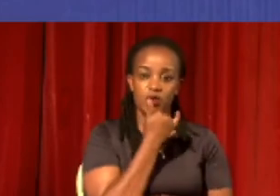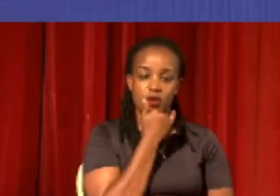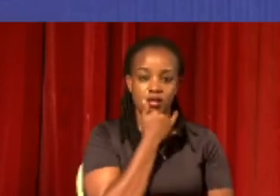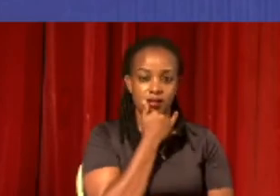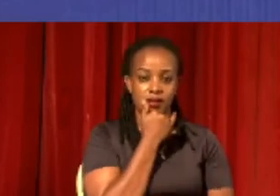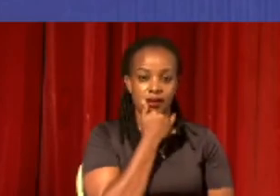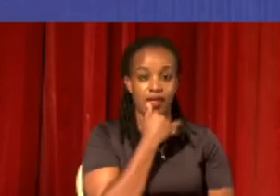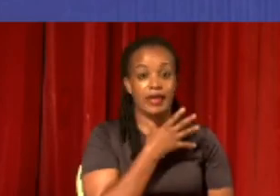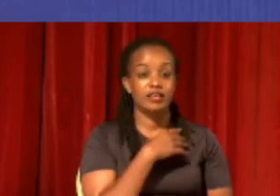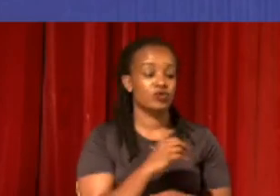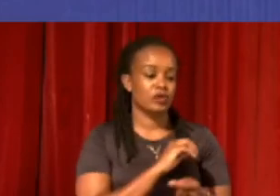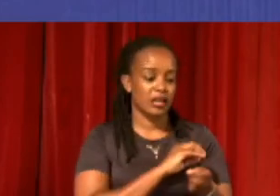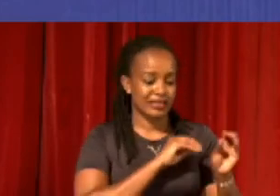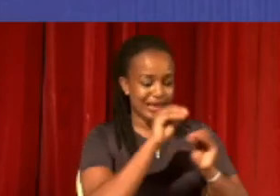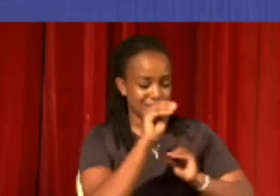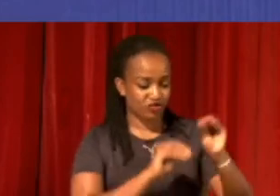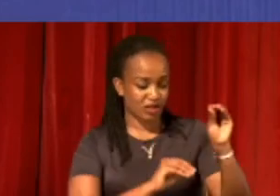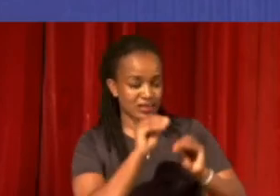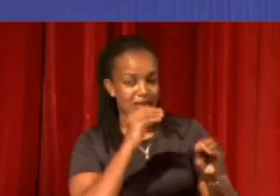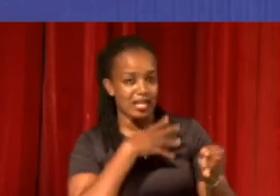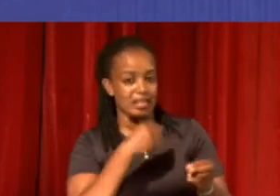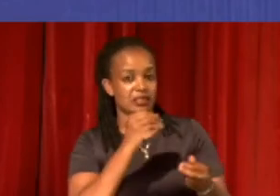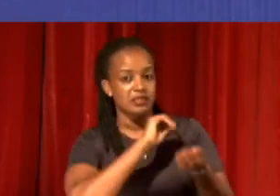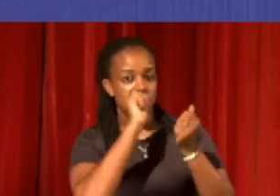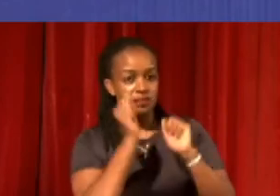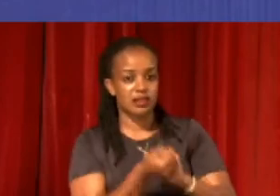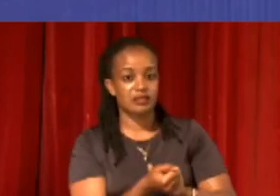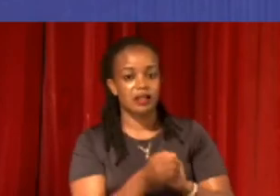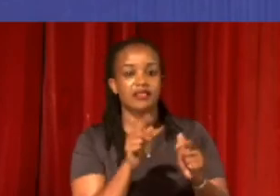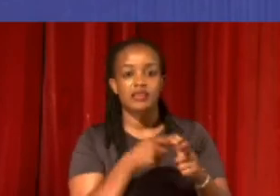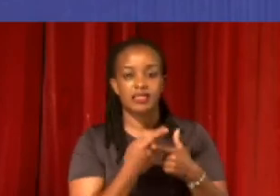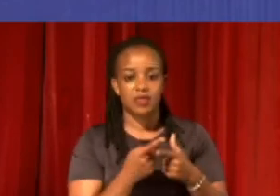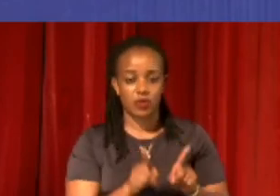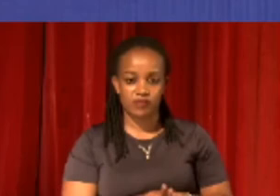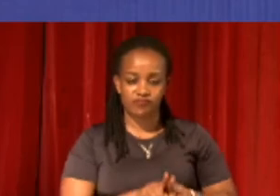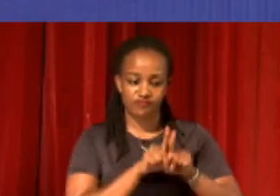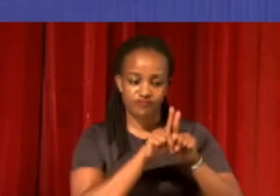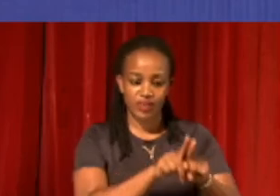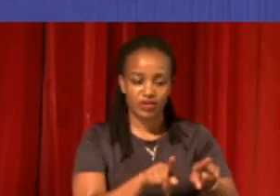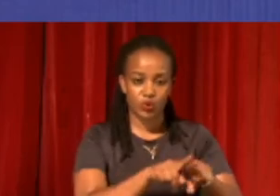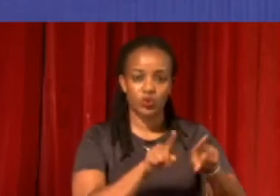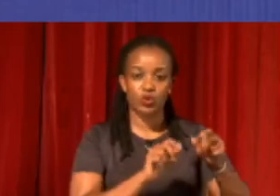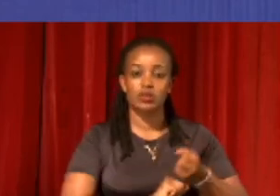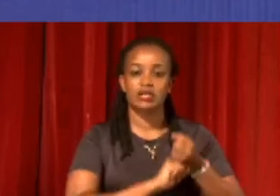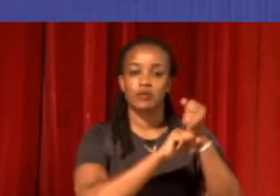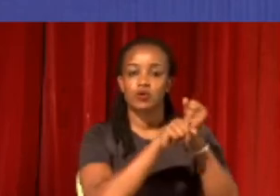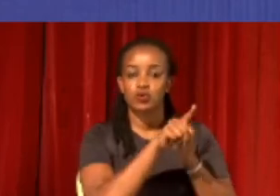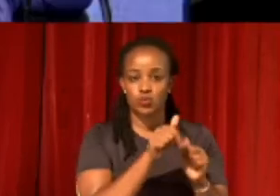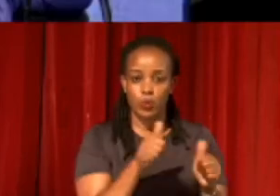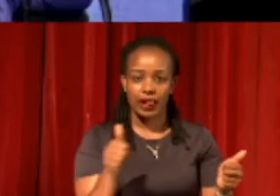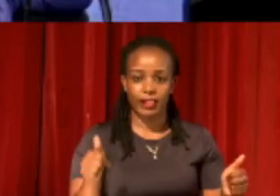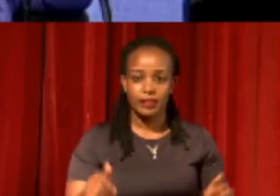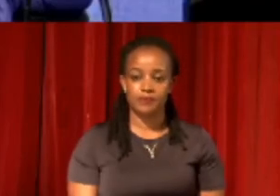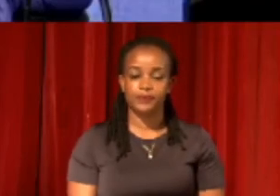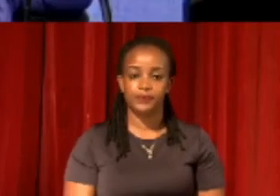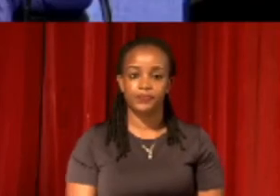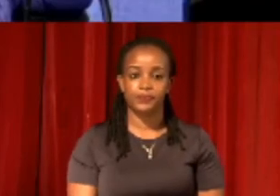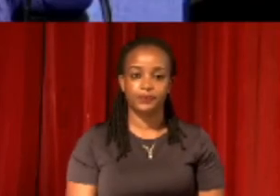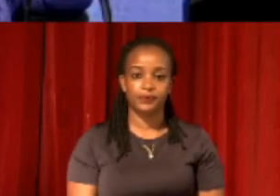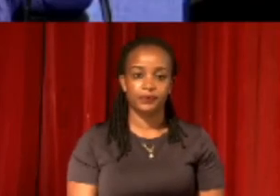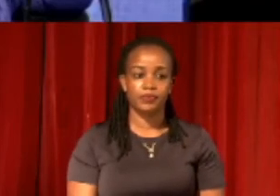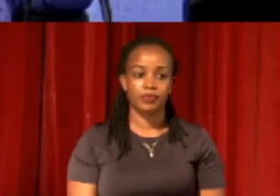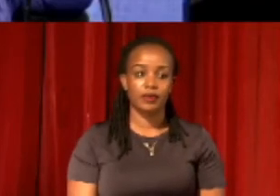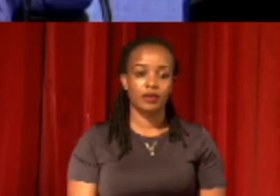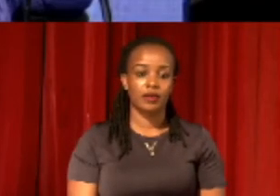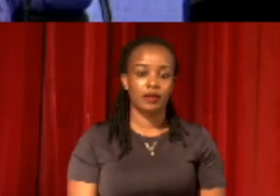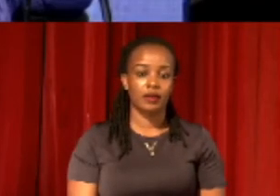we are going to plug in into the fund. Yeah. And then they'll work with the journey with you. Okay. Yeah. Mm. So I wanted